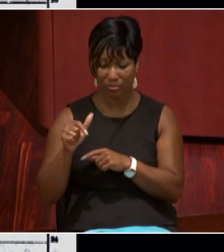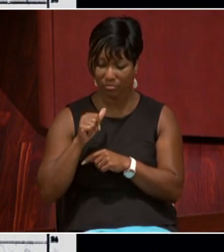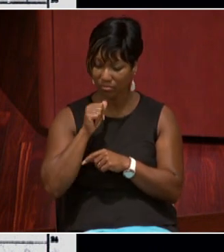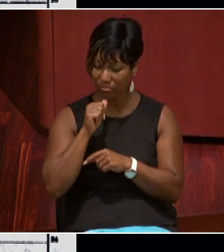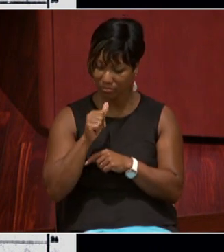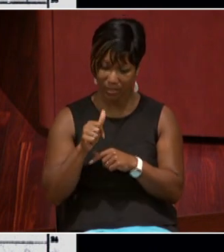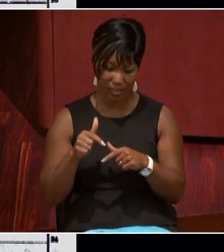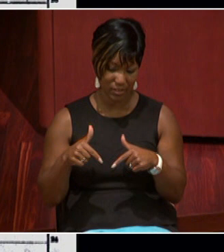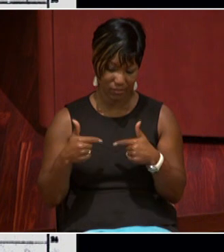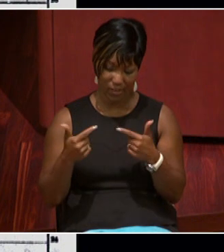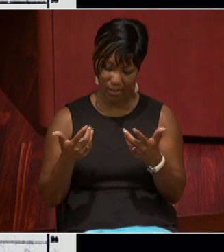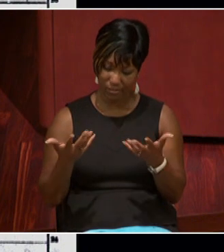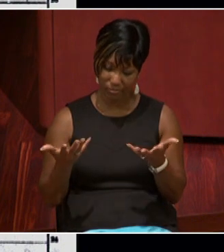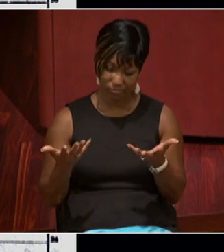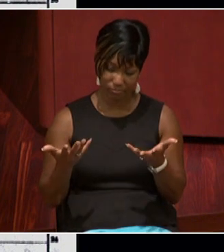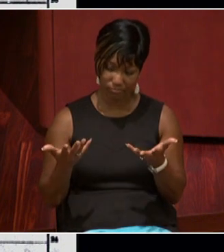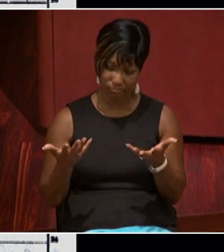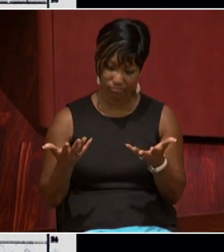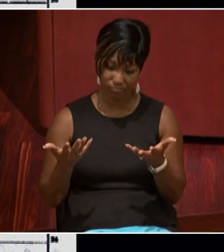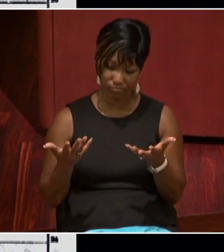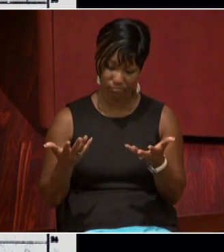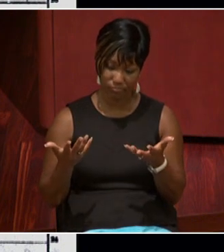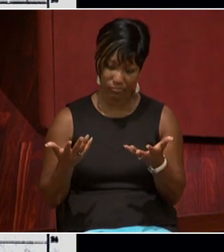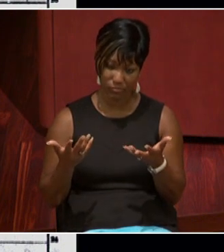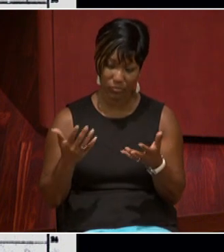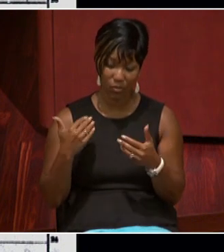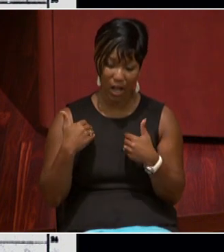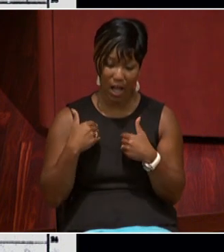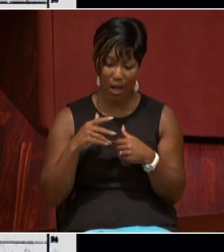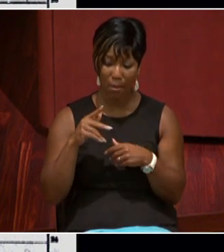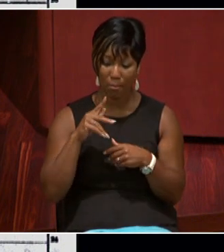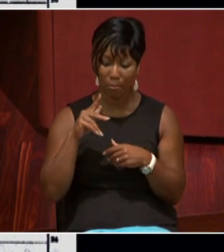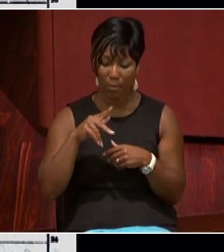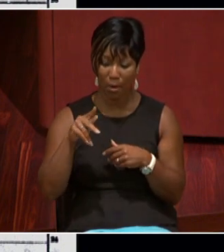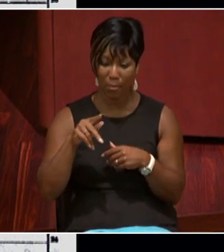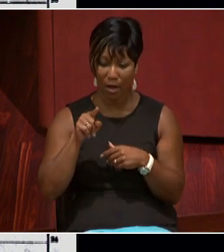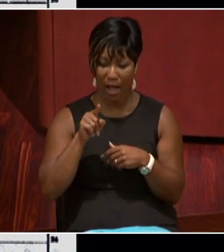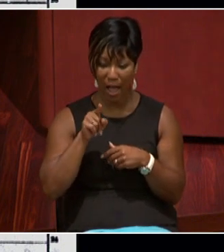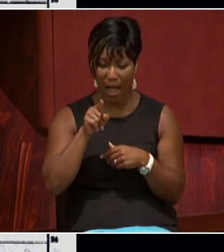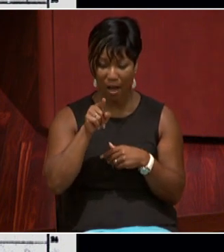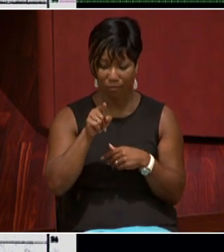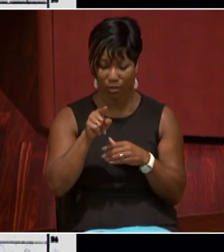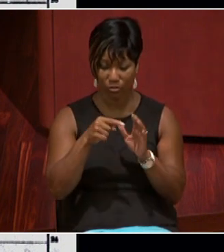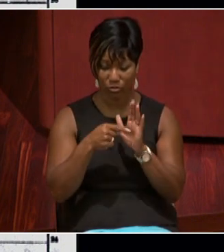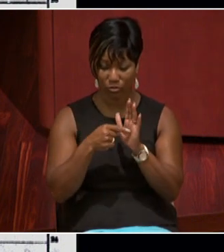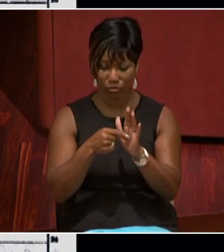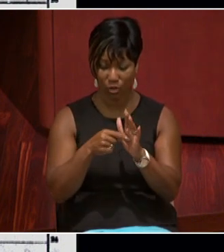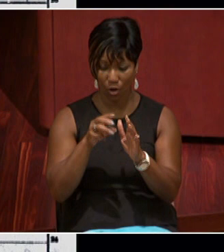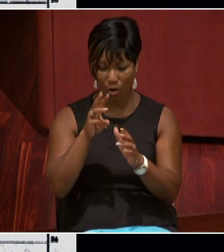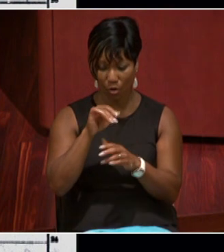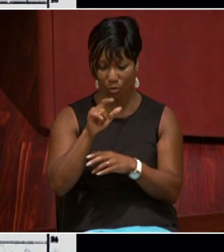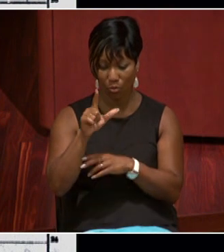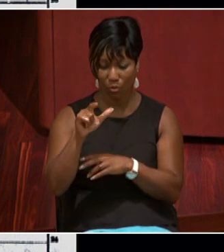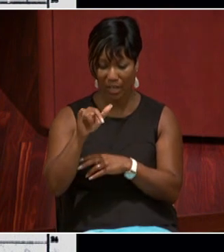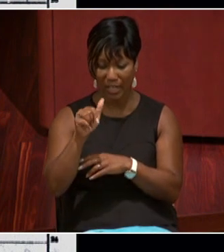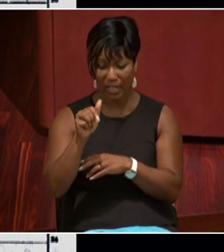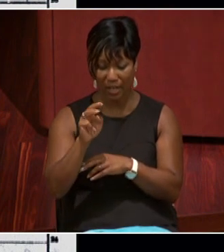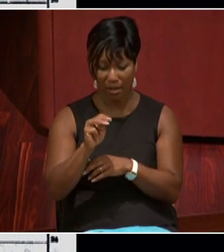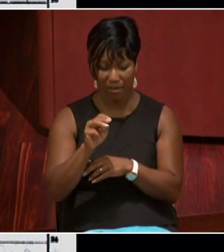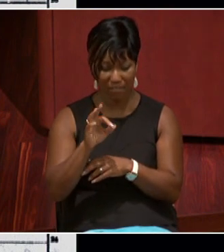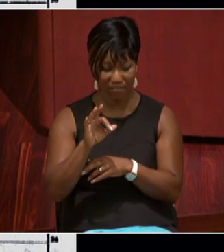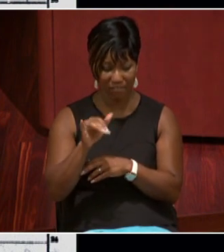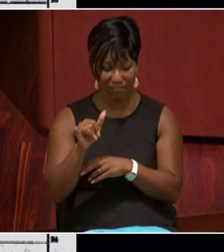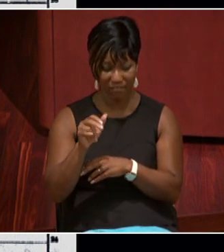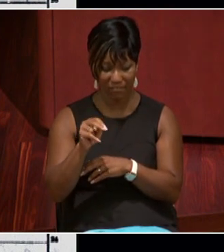survived. Now, up on the screen, we have the purple arrow pointing at William Finn. It notes that he served in the